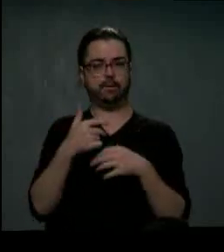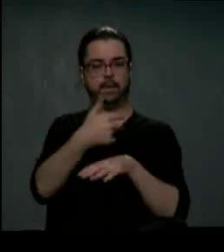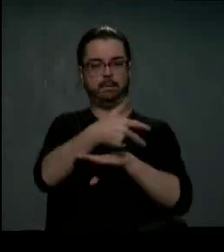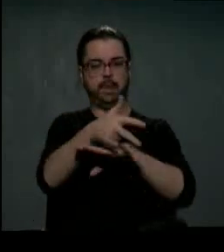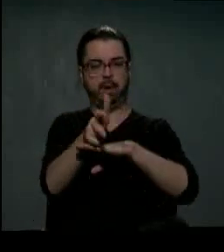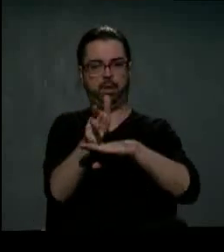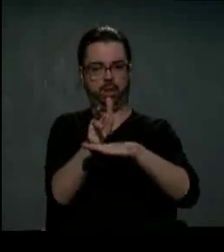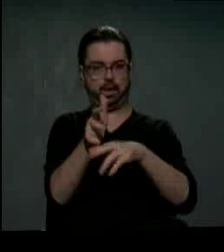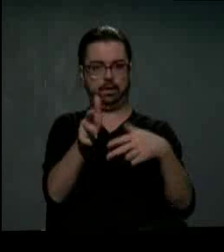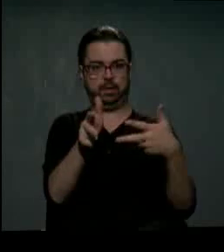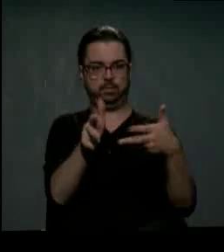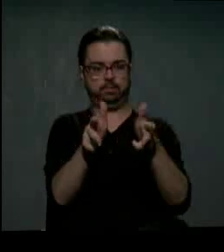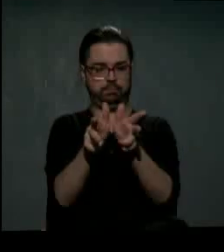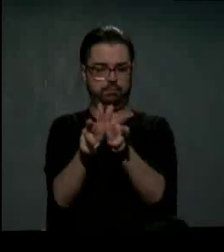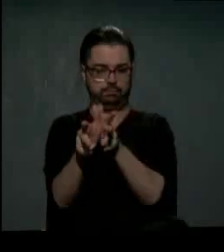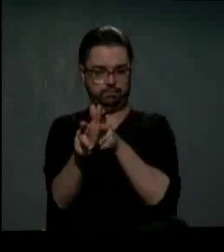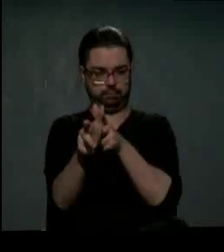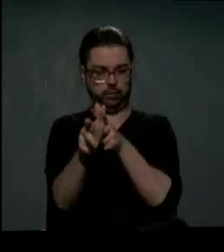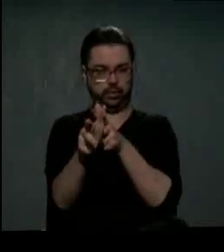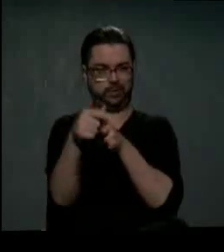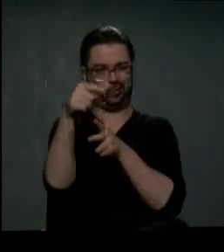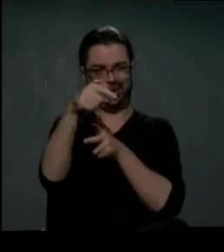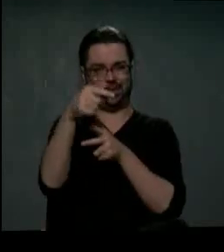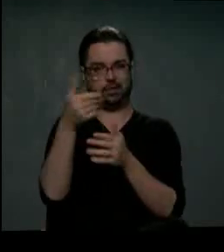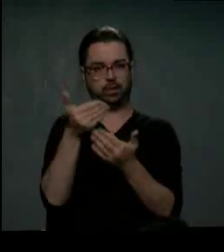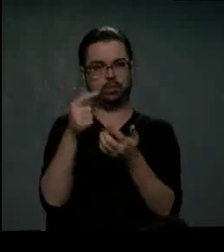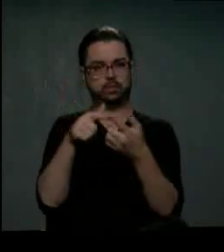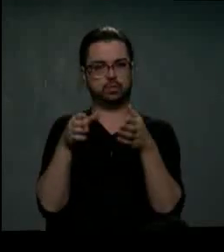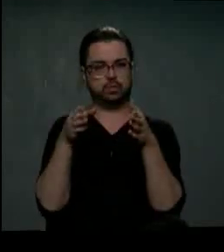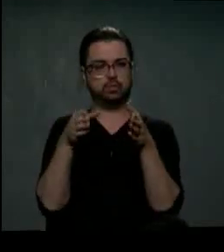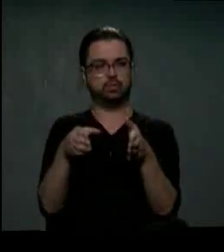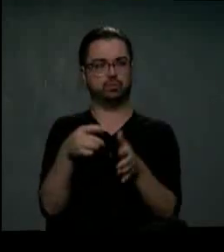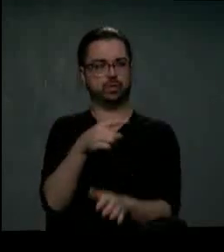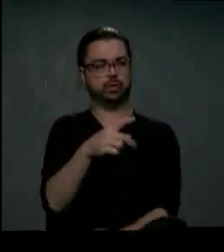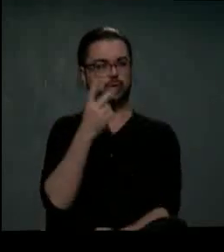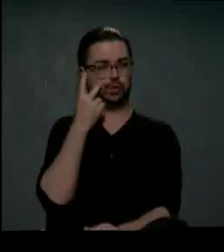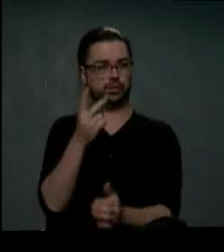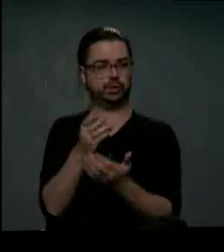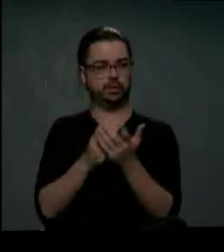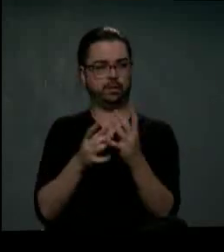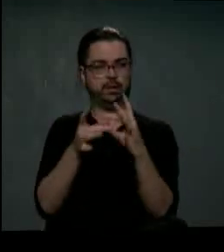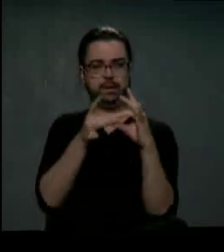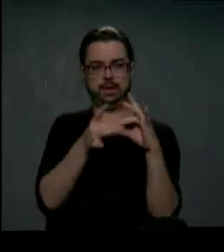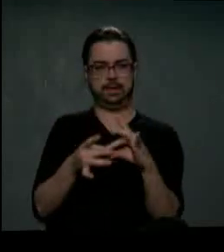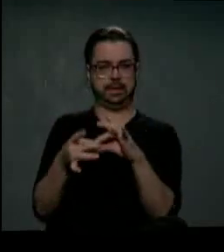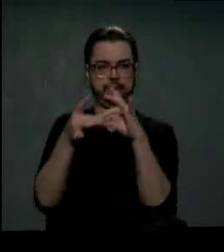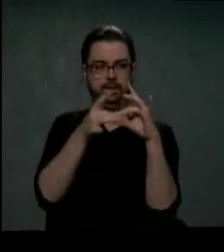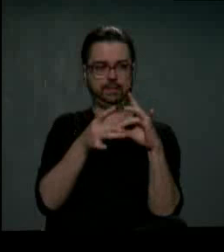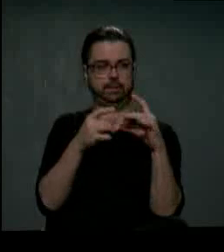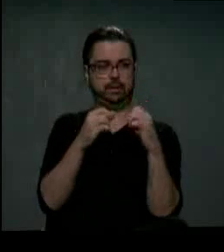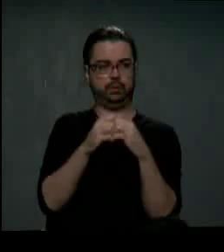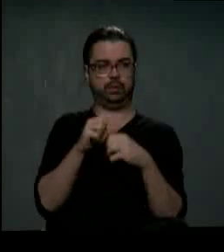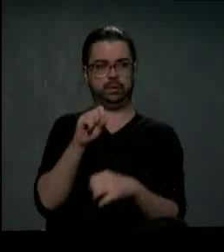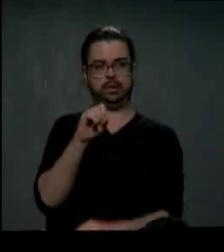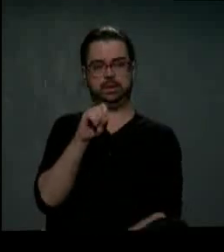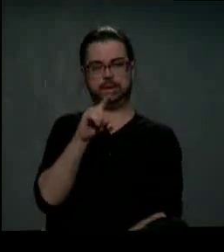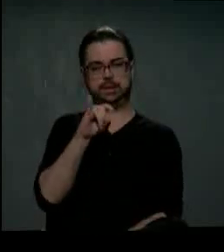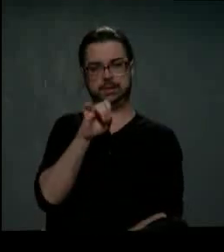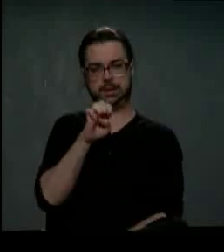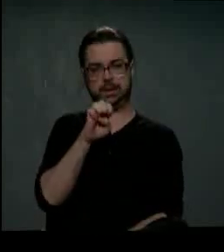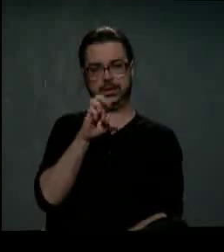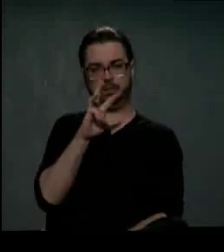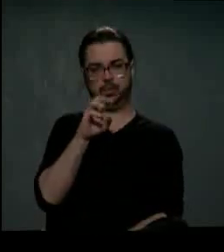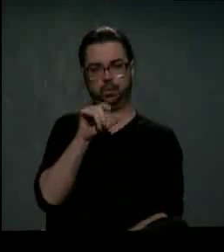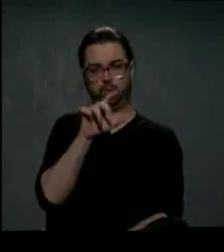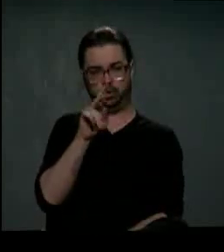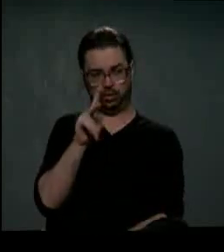street. If you can kind of tell there on the connectivity of the sidewalks on the other side, the sidewalk